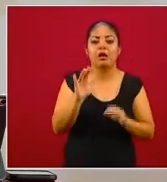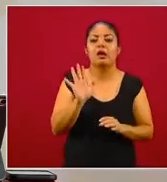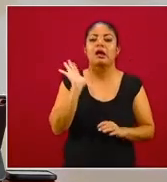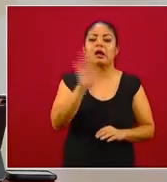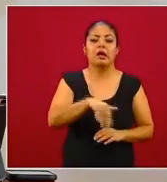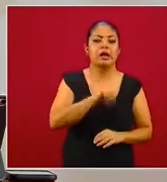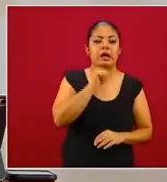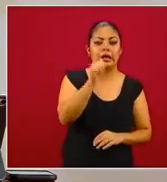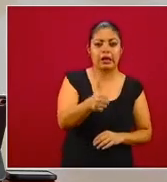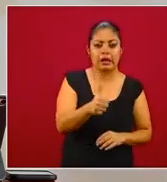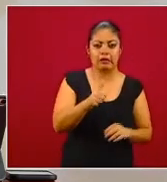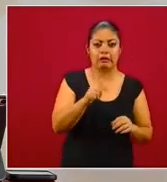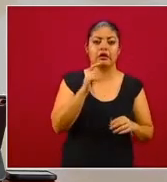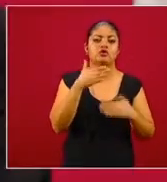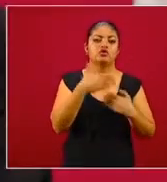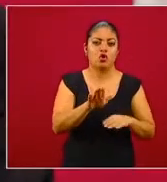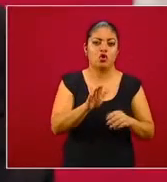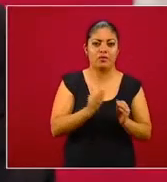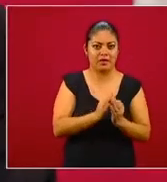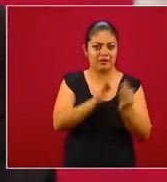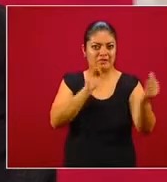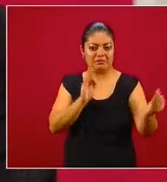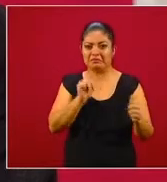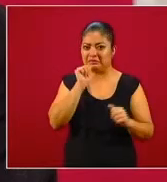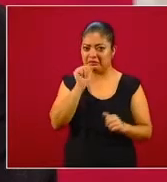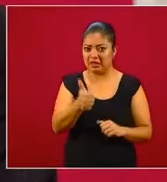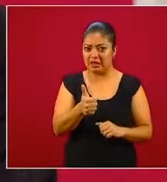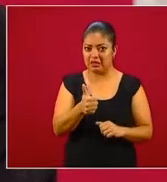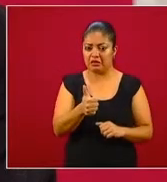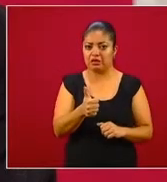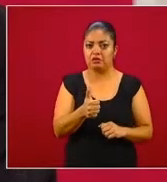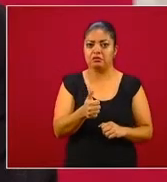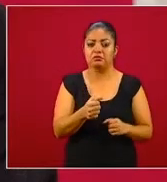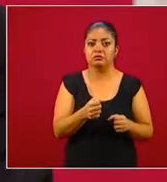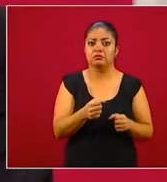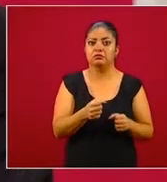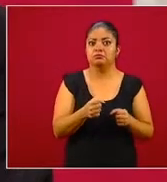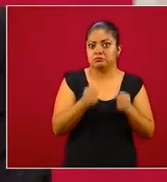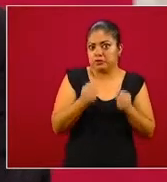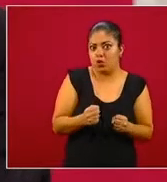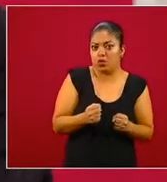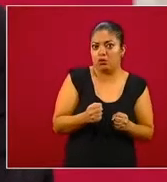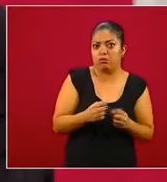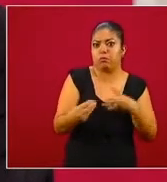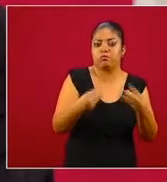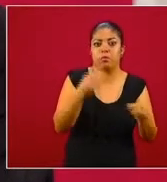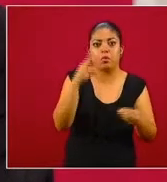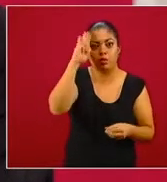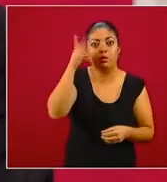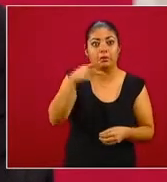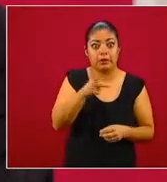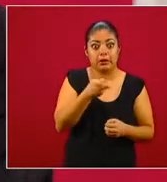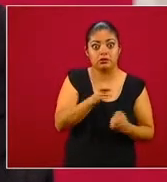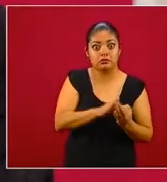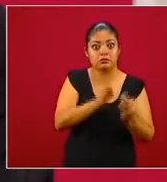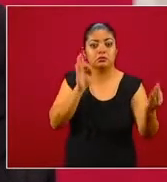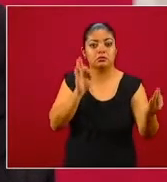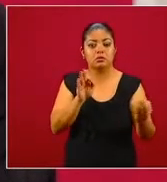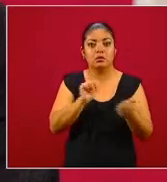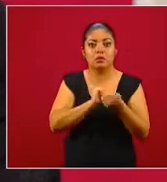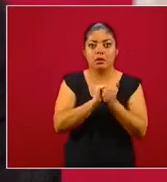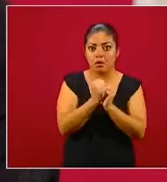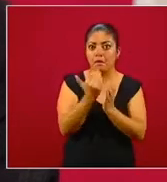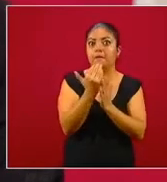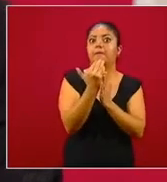we implementado had la Jornada Nacional de put this Sana safe Distancia distance campaign into place. es un It's a éxito very importantísimo important success porque because we